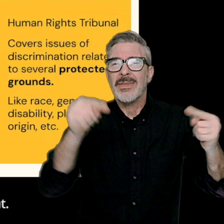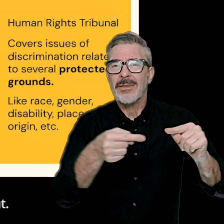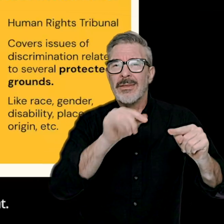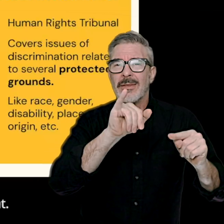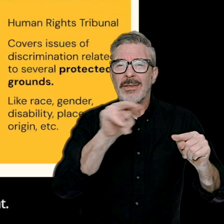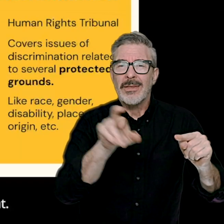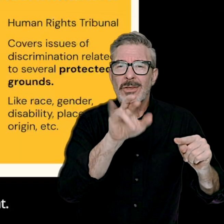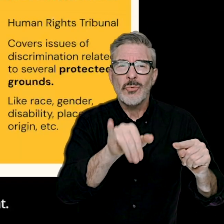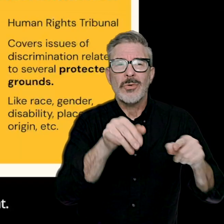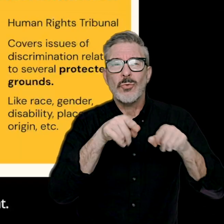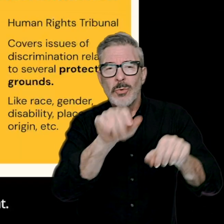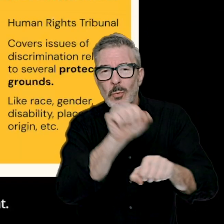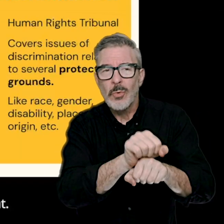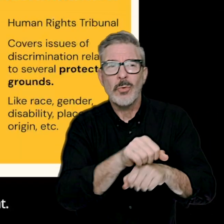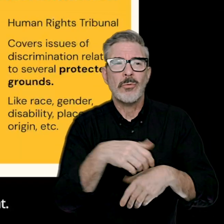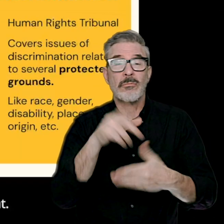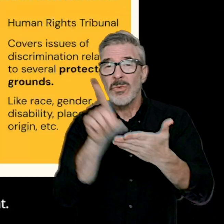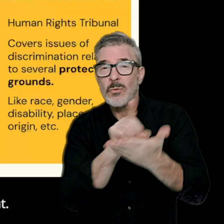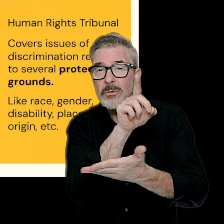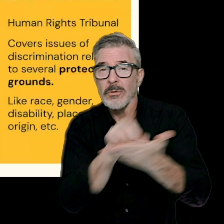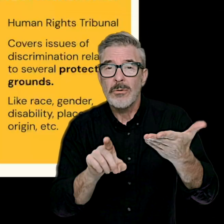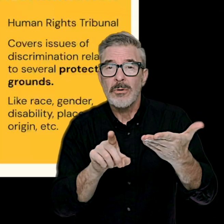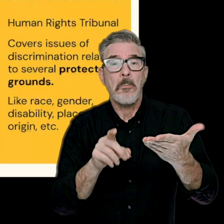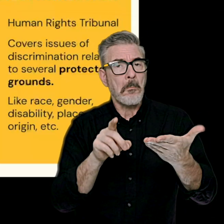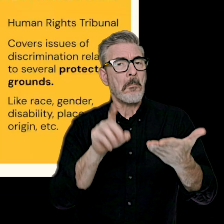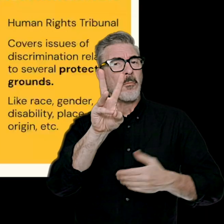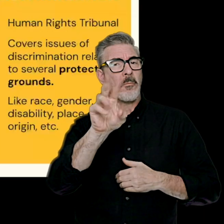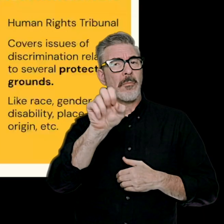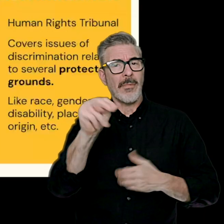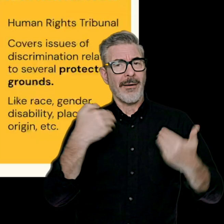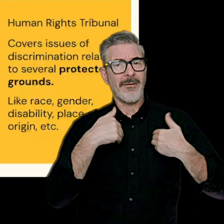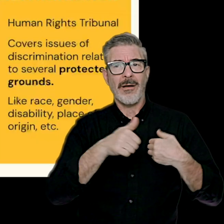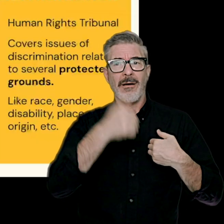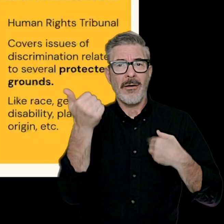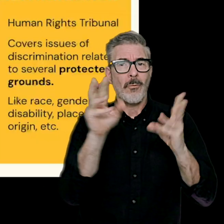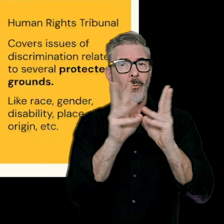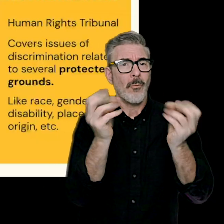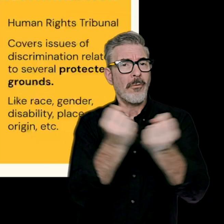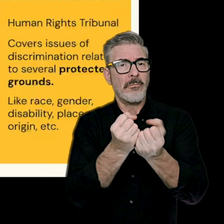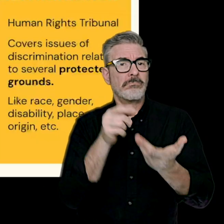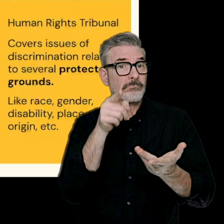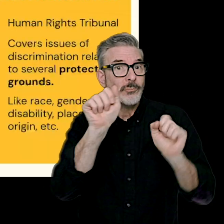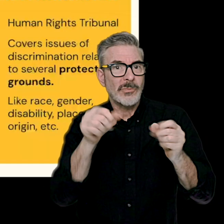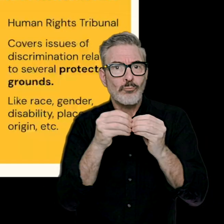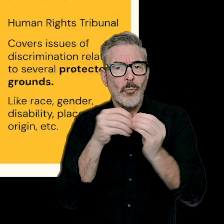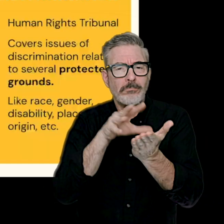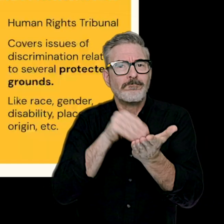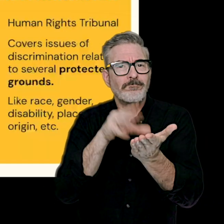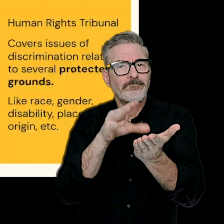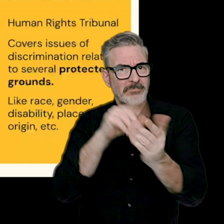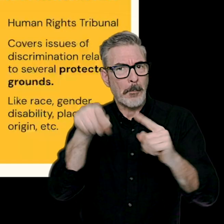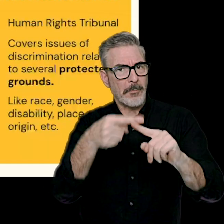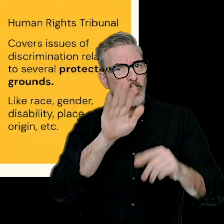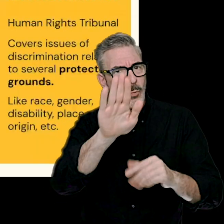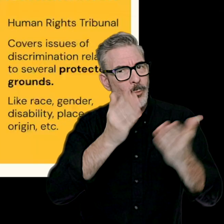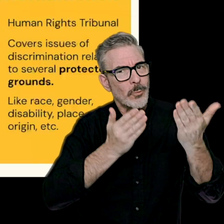And you can reach out to the Worker Solidarity Network about that. But the two other resources, injury at work and discrimination, we have